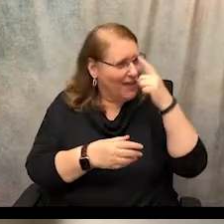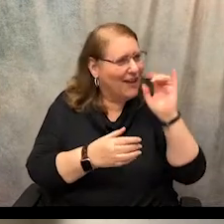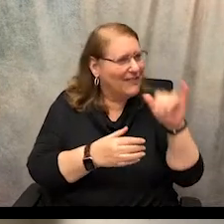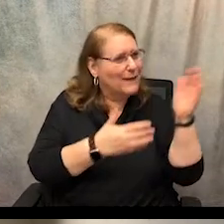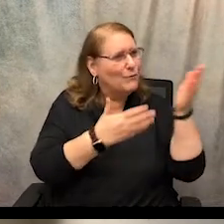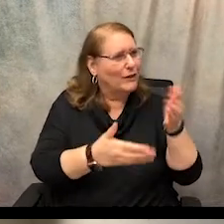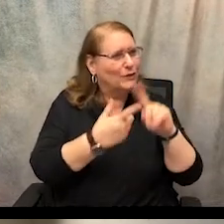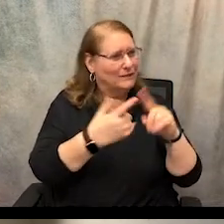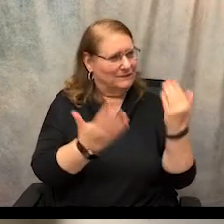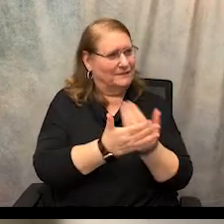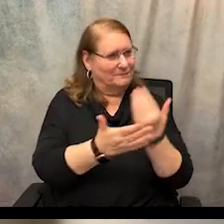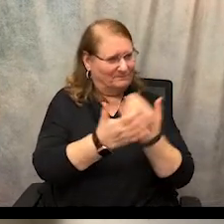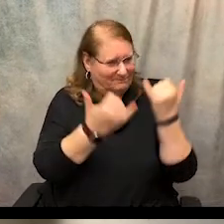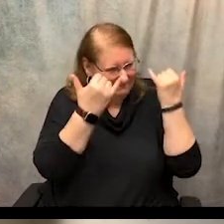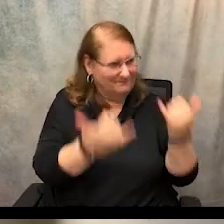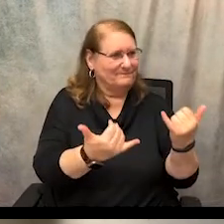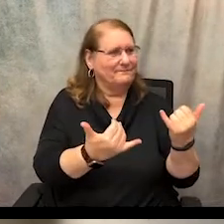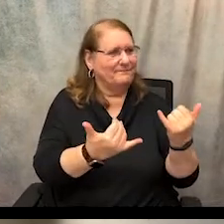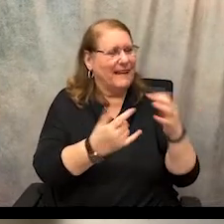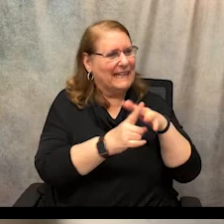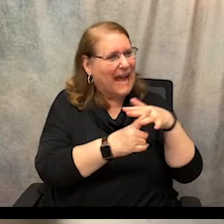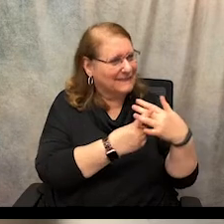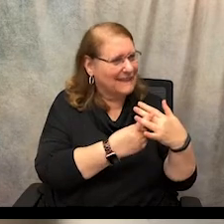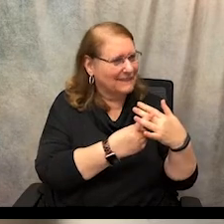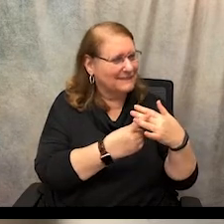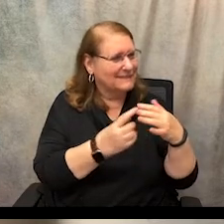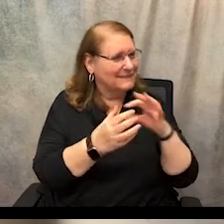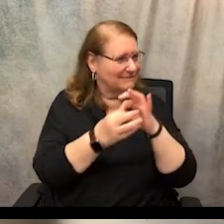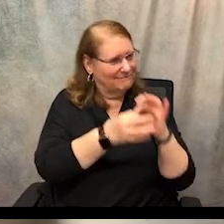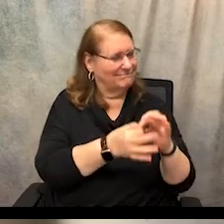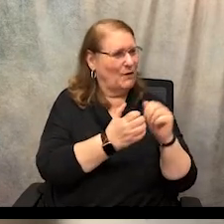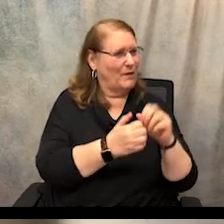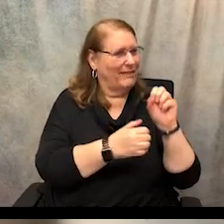very contemporary context, and I think a lot of